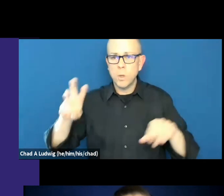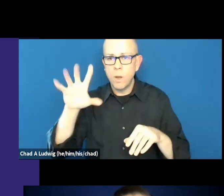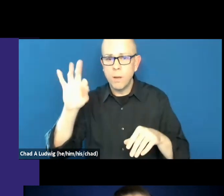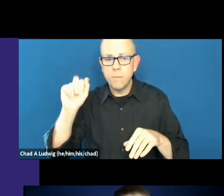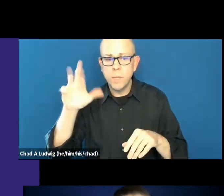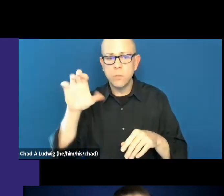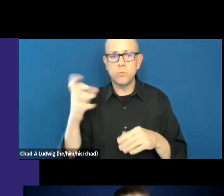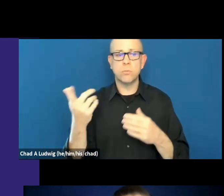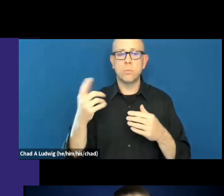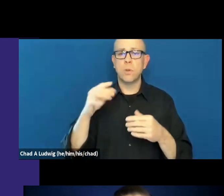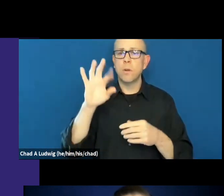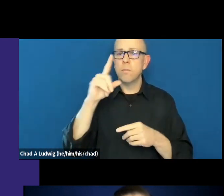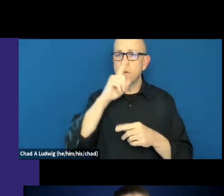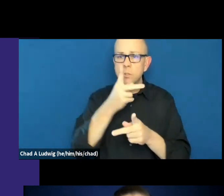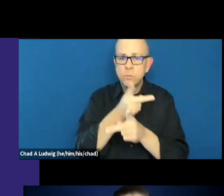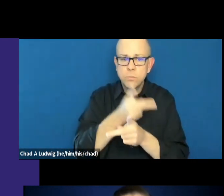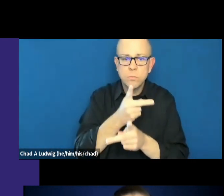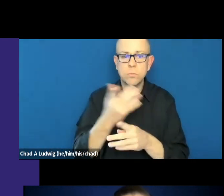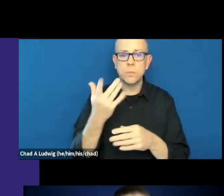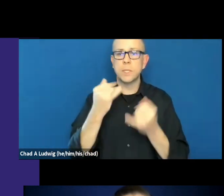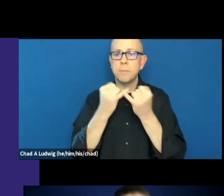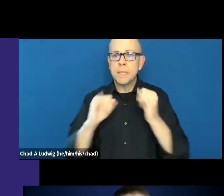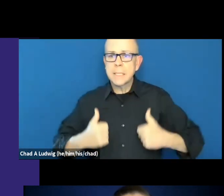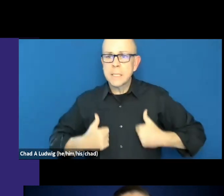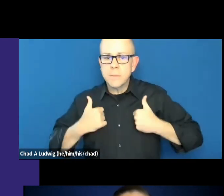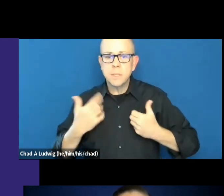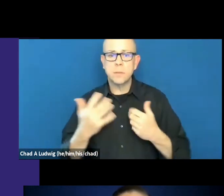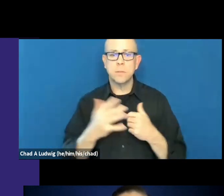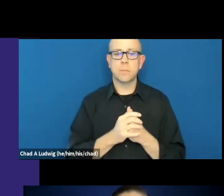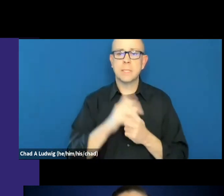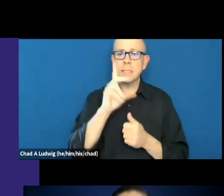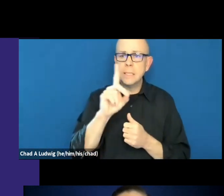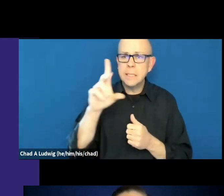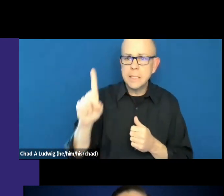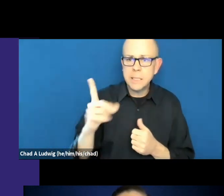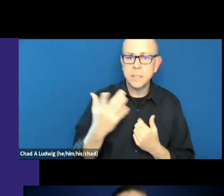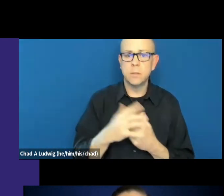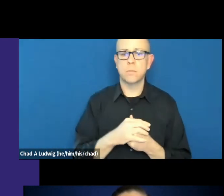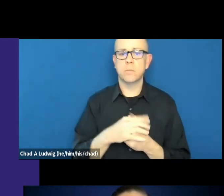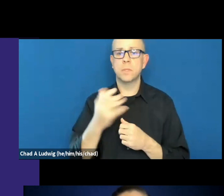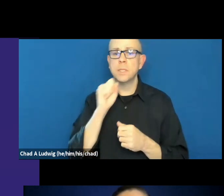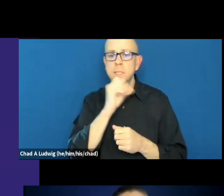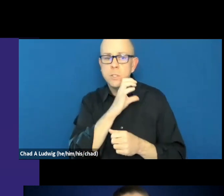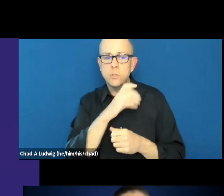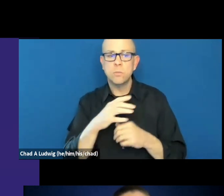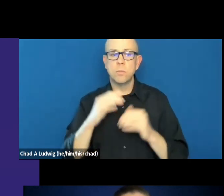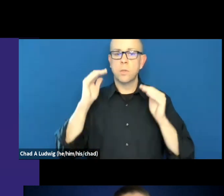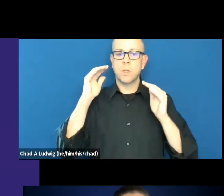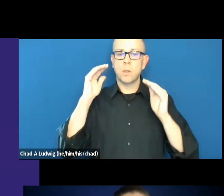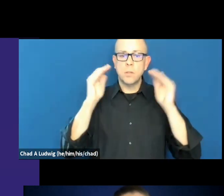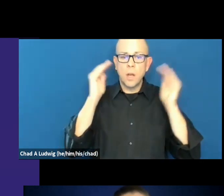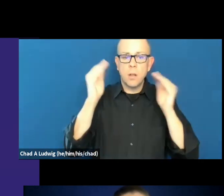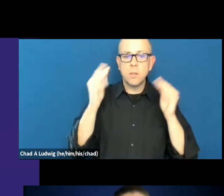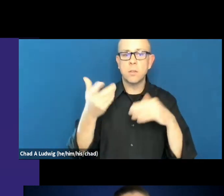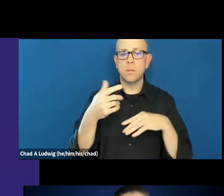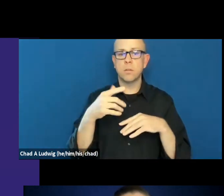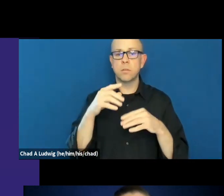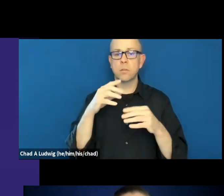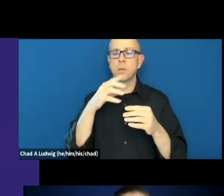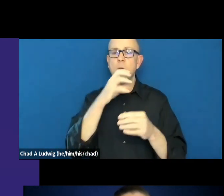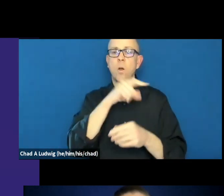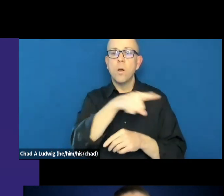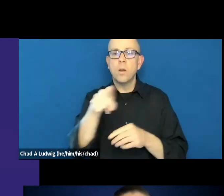It could be an abuse application. It could be something related to foster care or independent living, developmental disabilities,